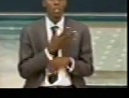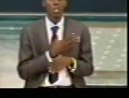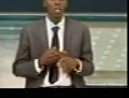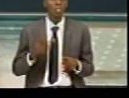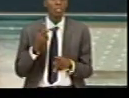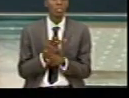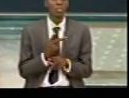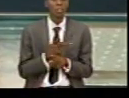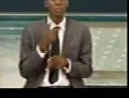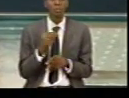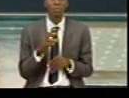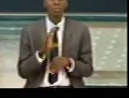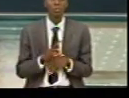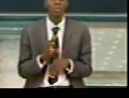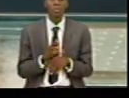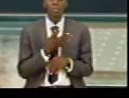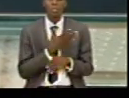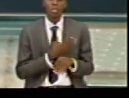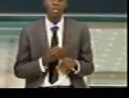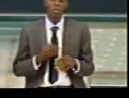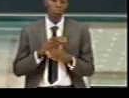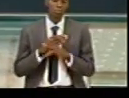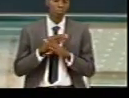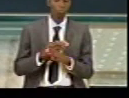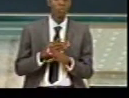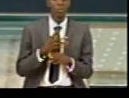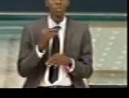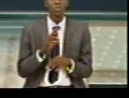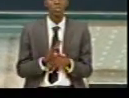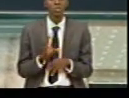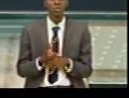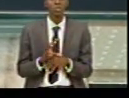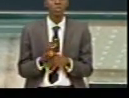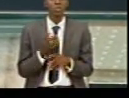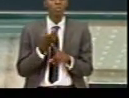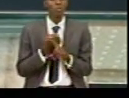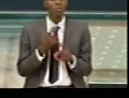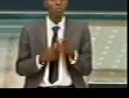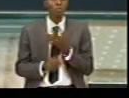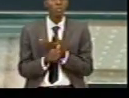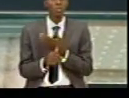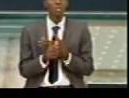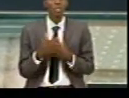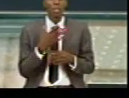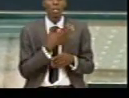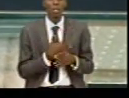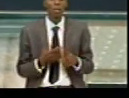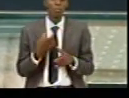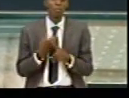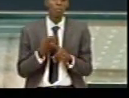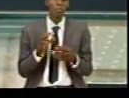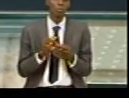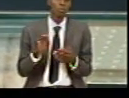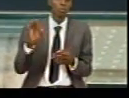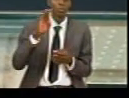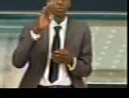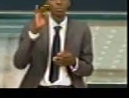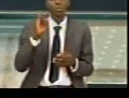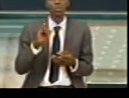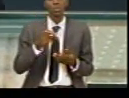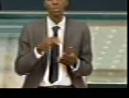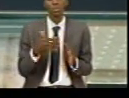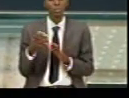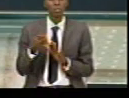the church and prevents the church from danger and from spiritual death,